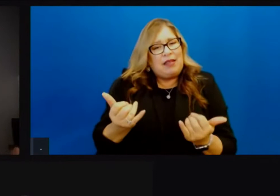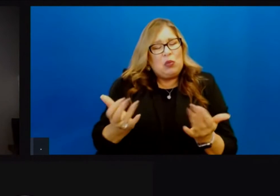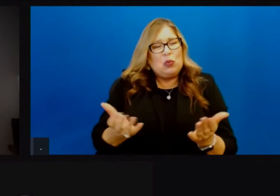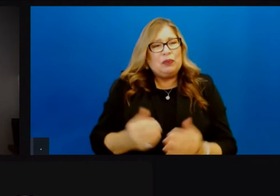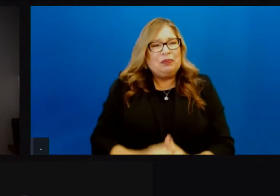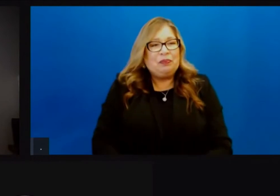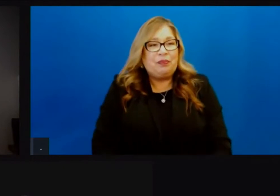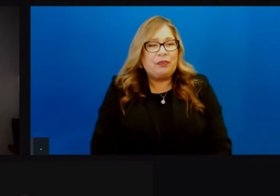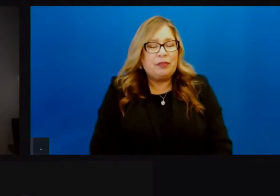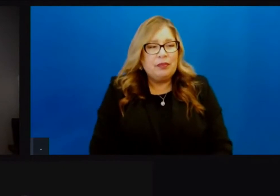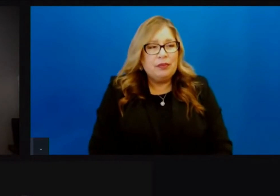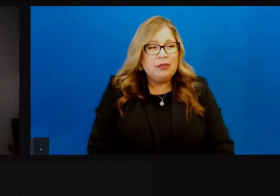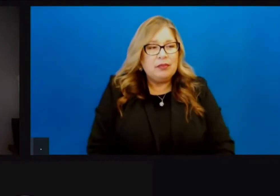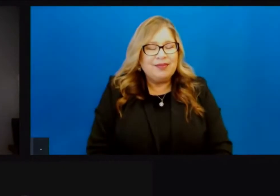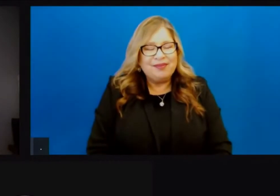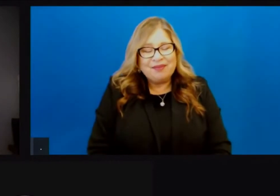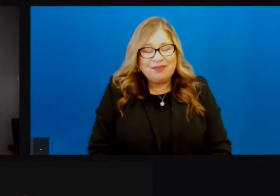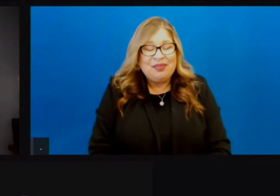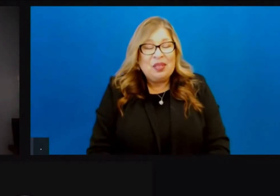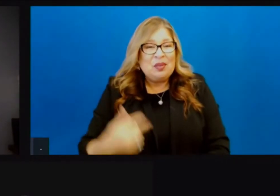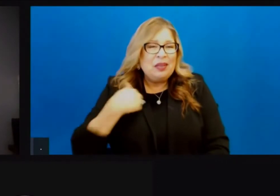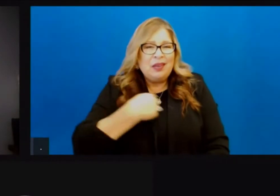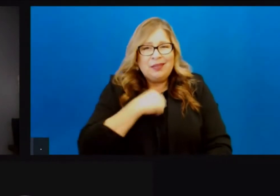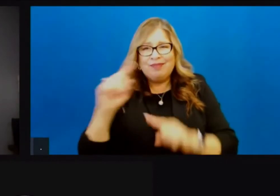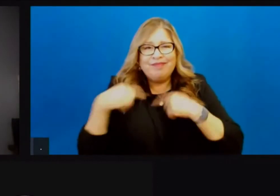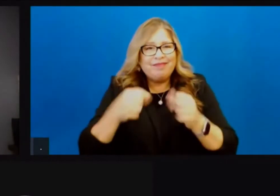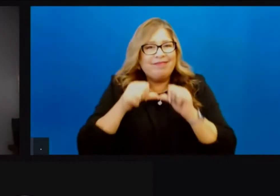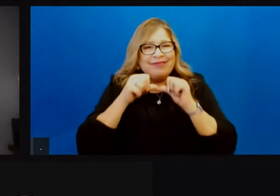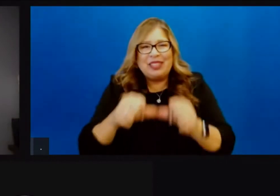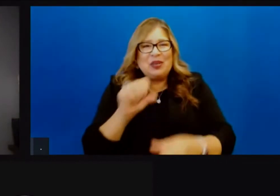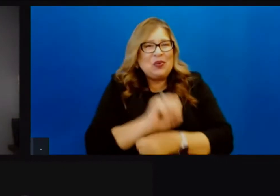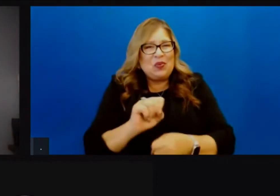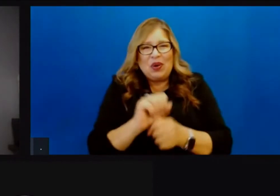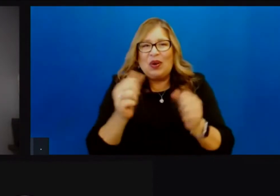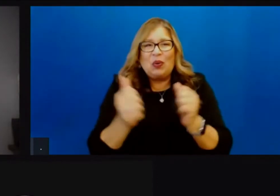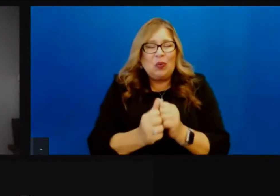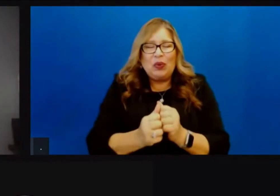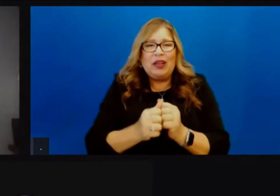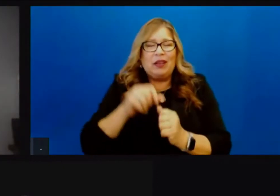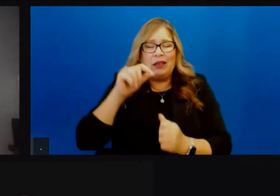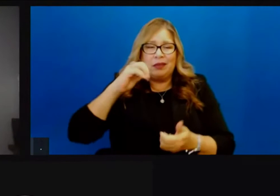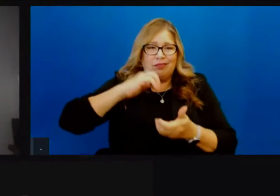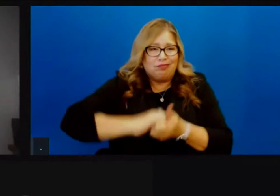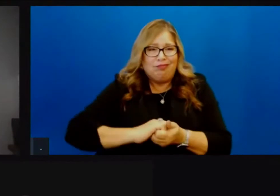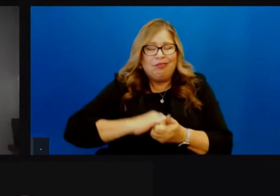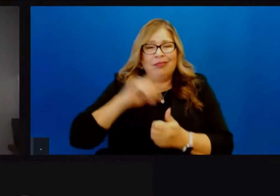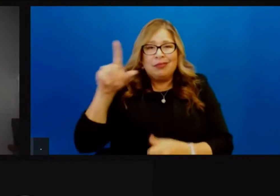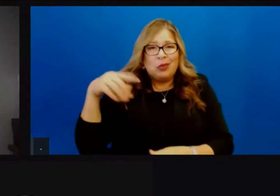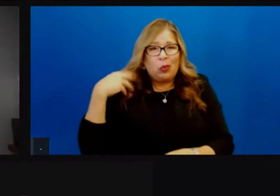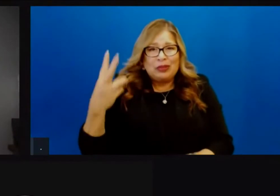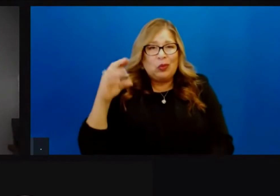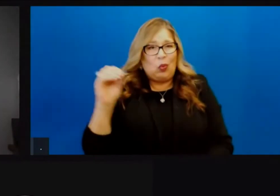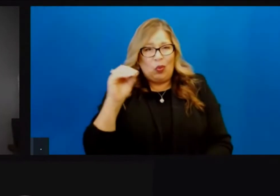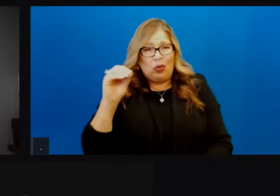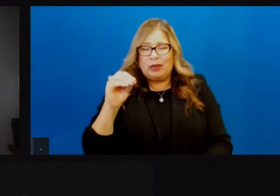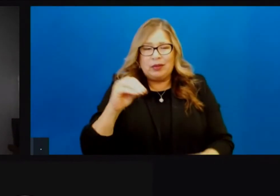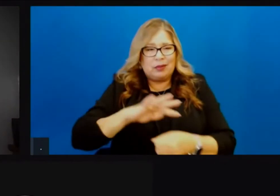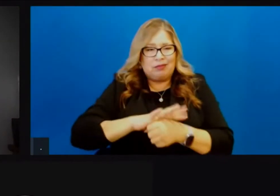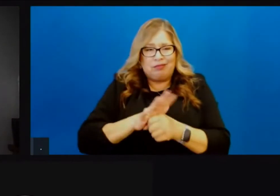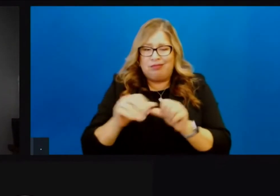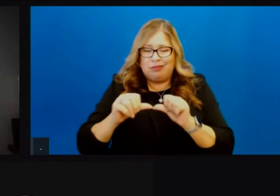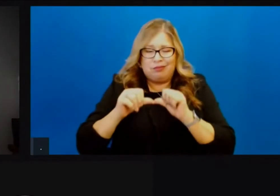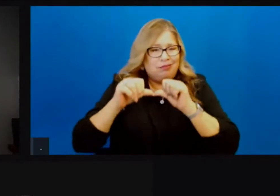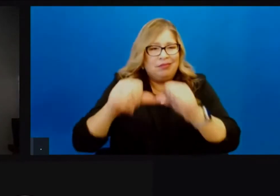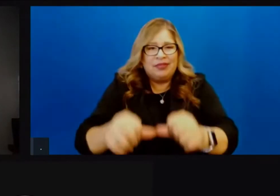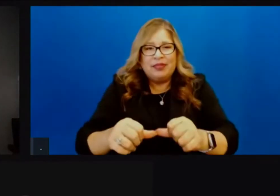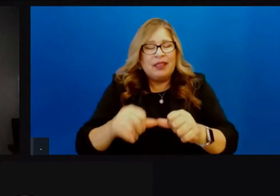we've continued to work with those partners more than any other throughout this pandemic. That's where it started. That's where it continues. I